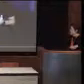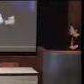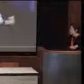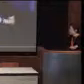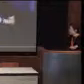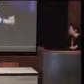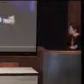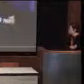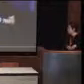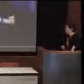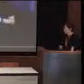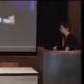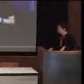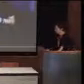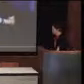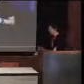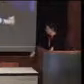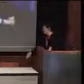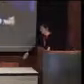through.